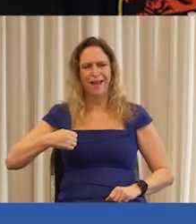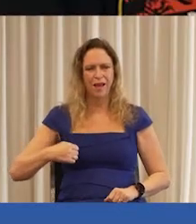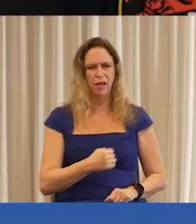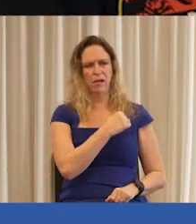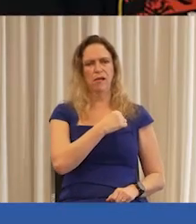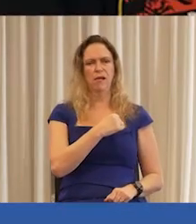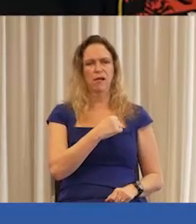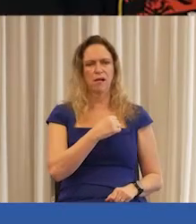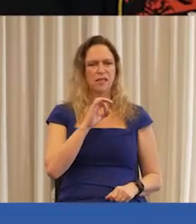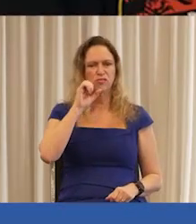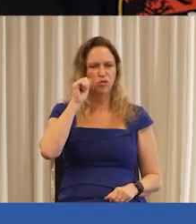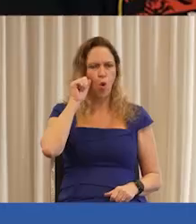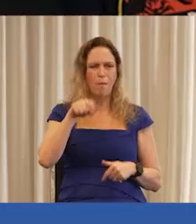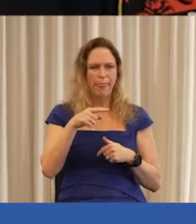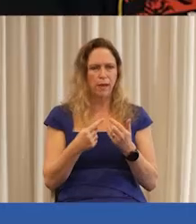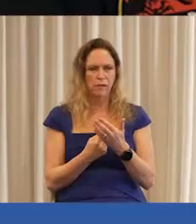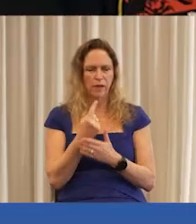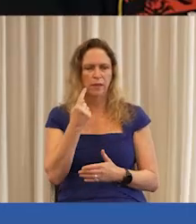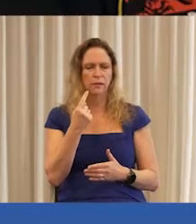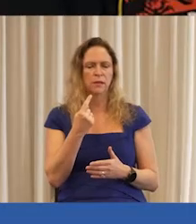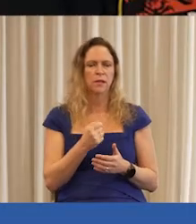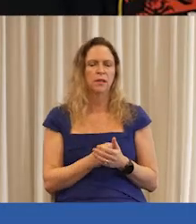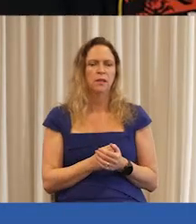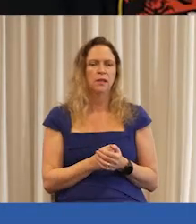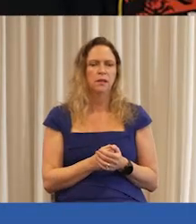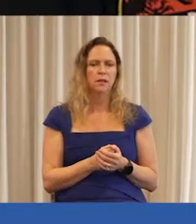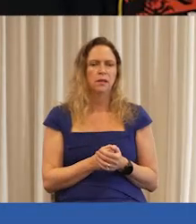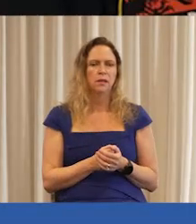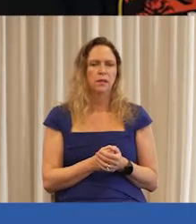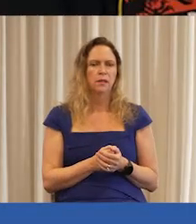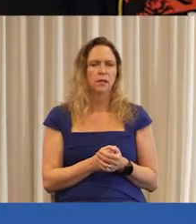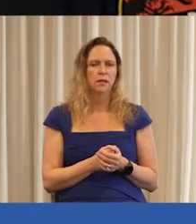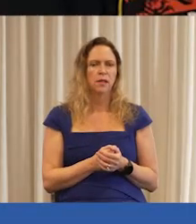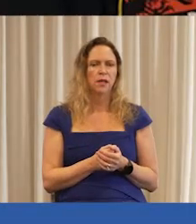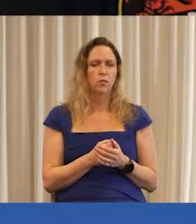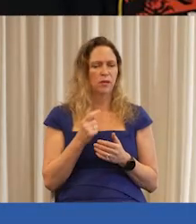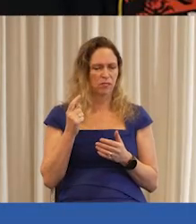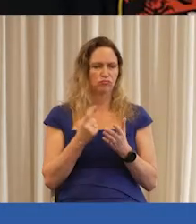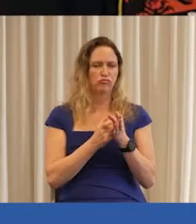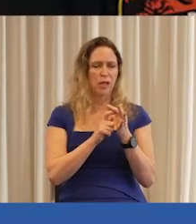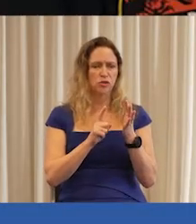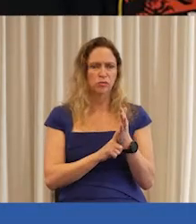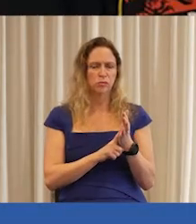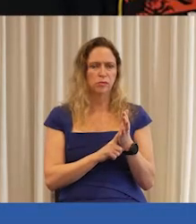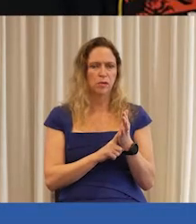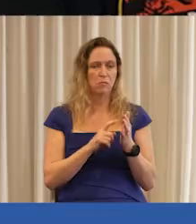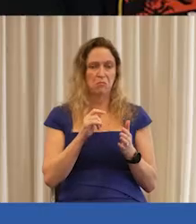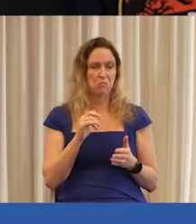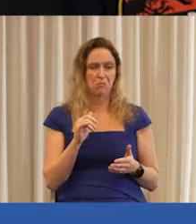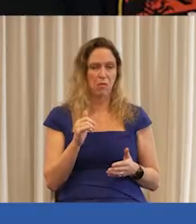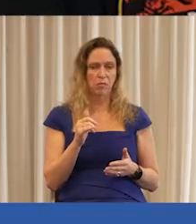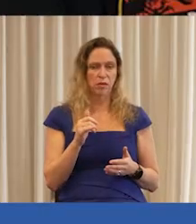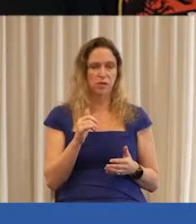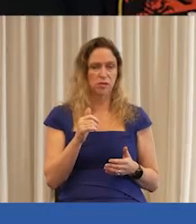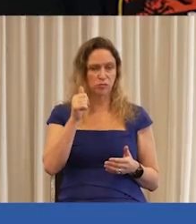and even people that are involved in that community, in this case, Rachel, you might not have that